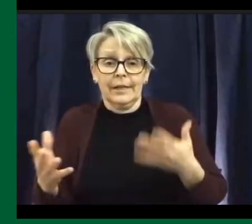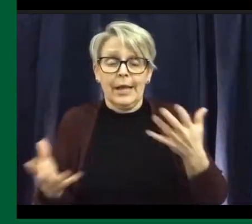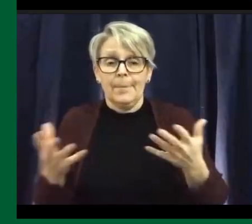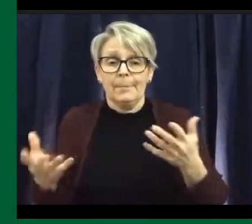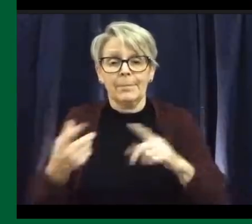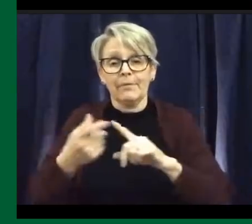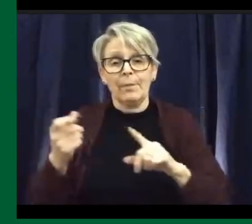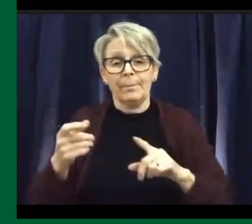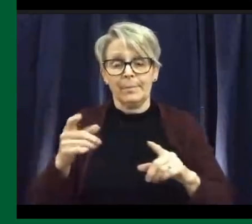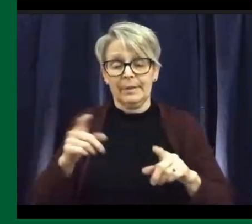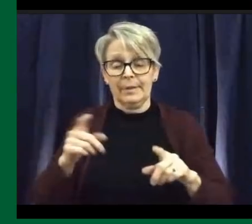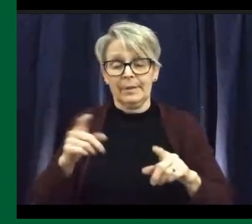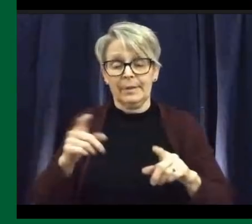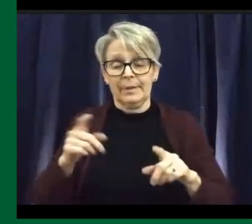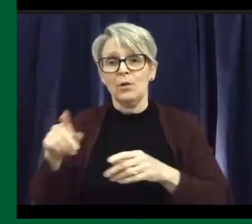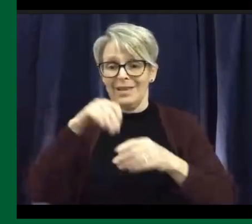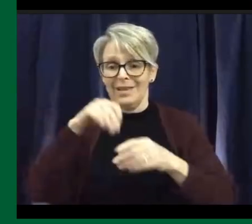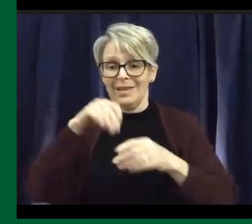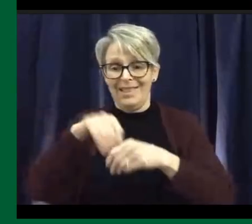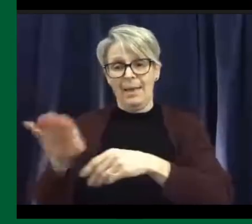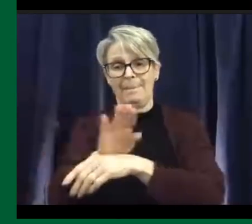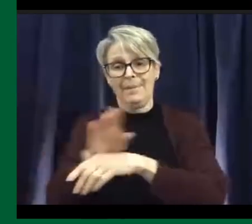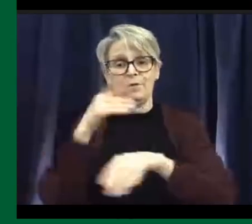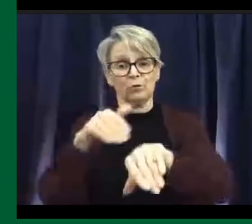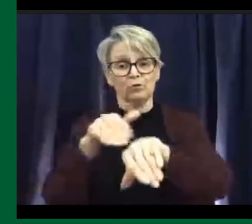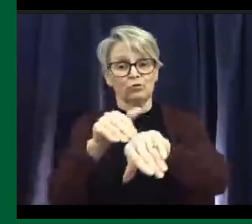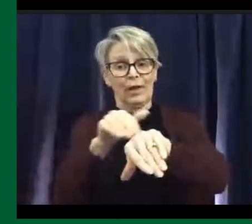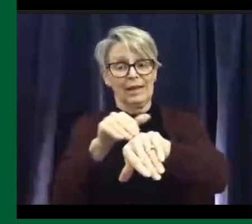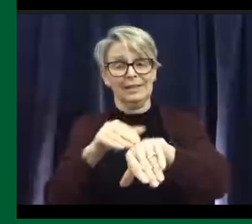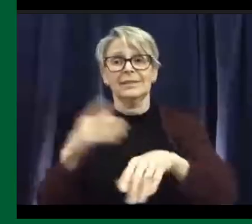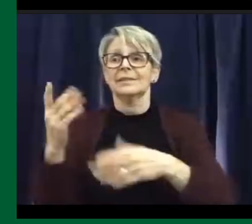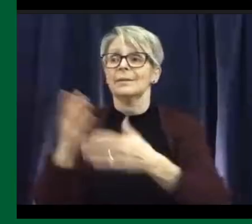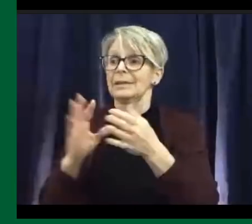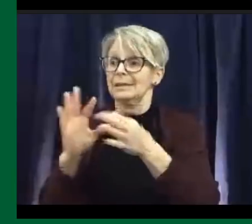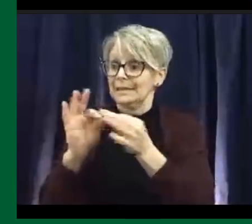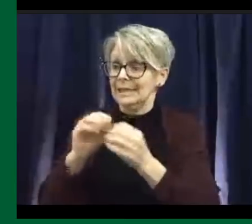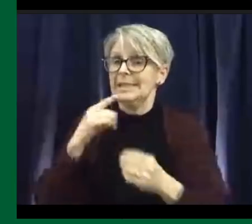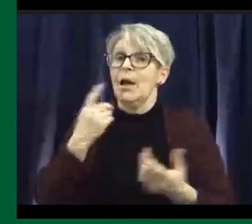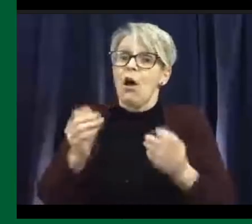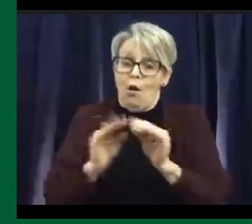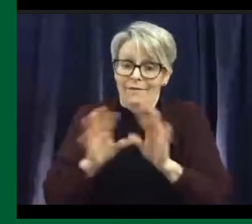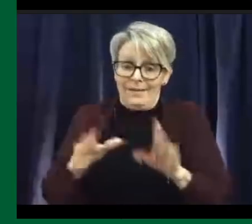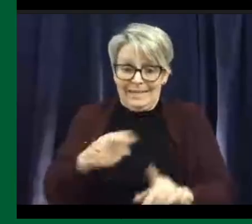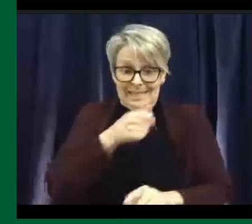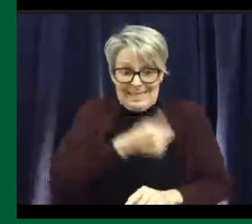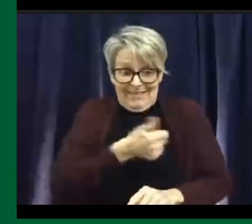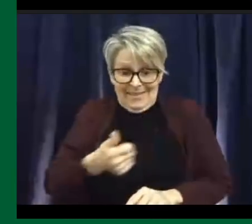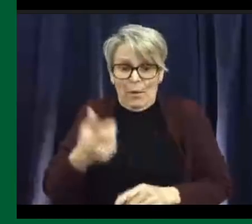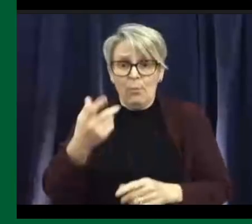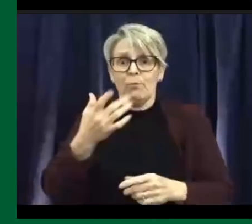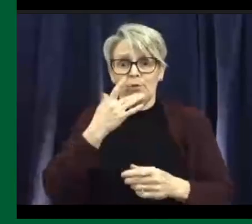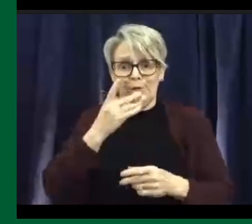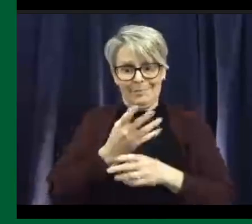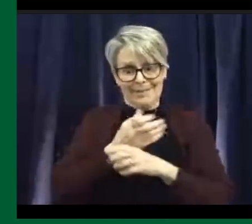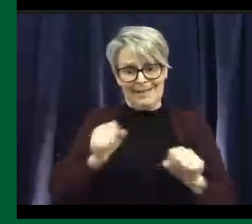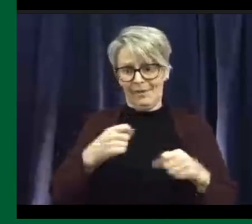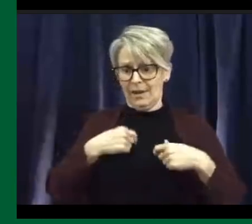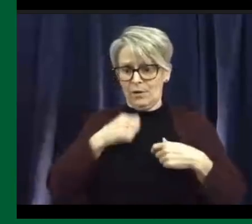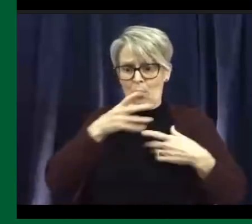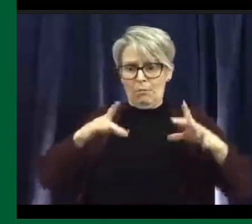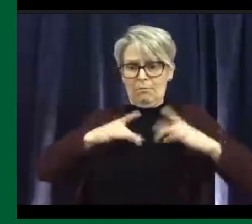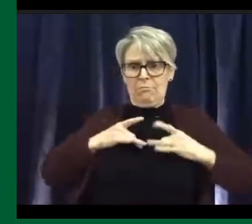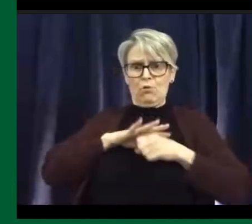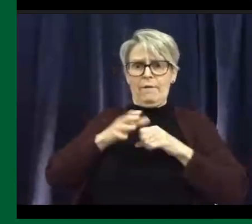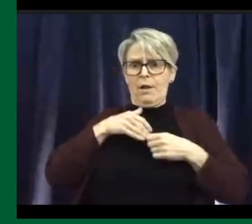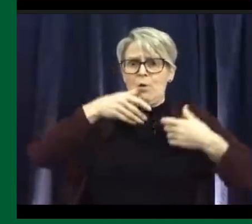individuals who are in this business, and one is that obviously they themselves want to stay safe for themselves, their own health, and for the health of their